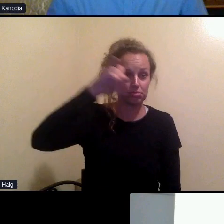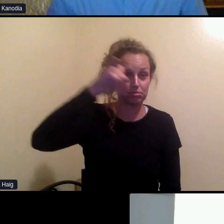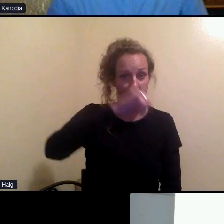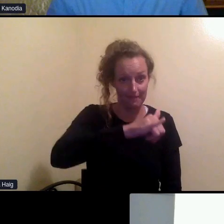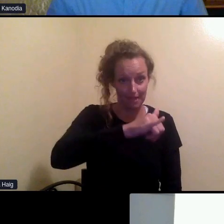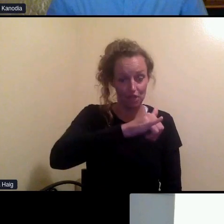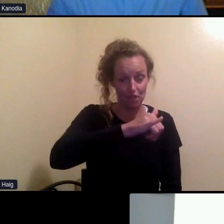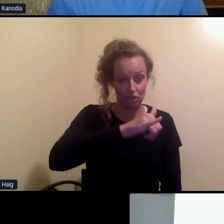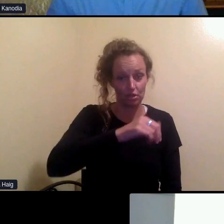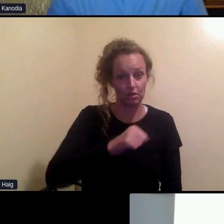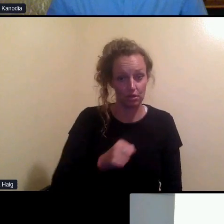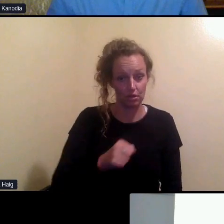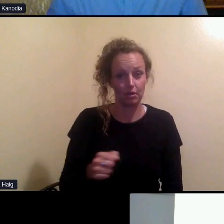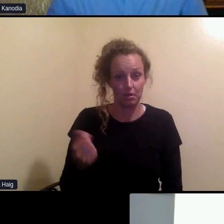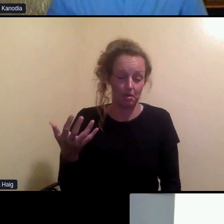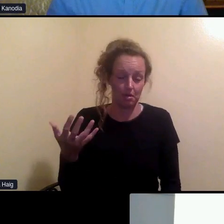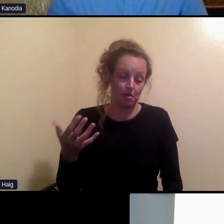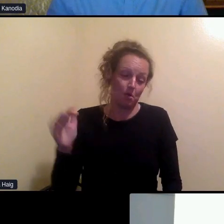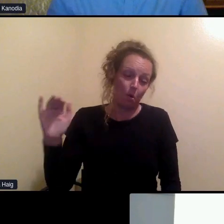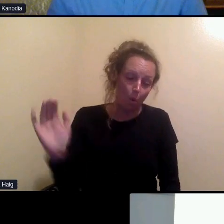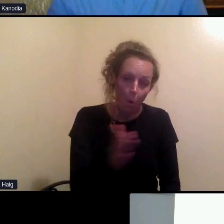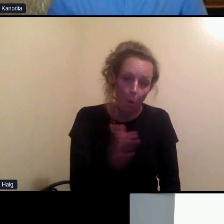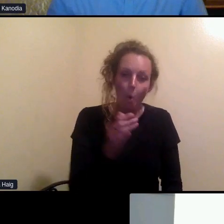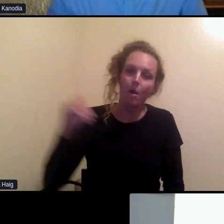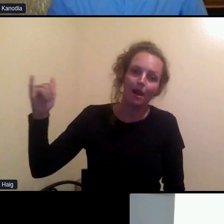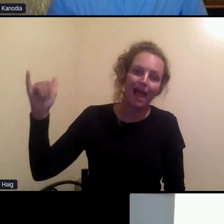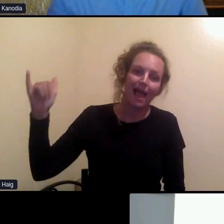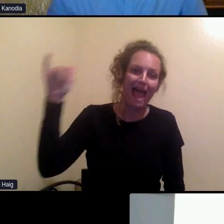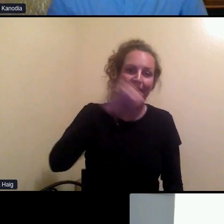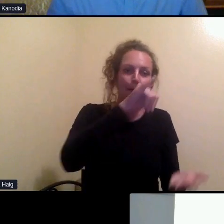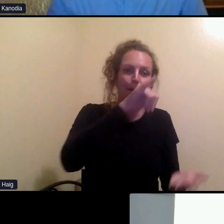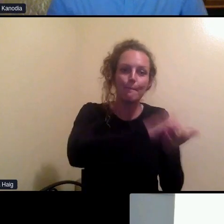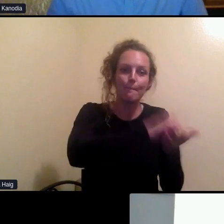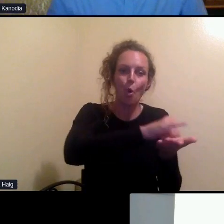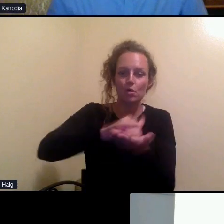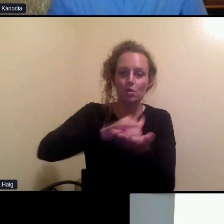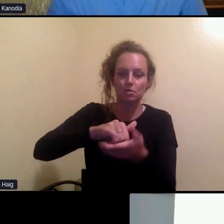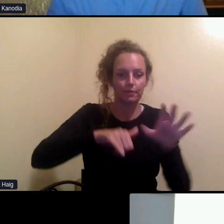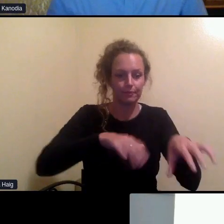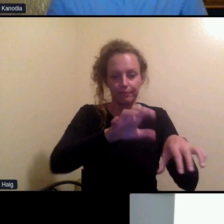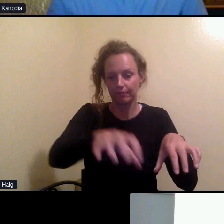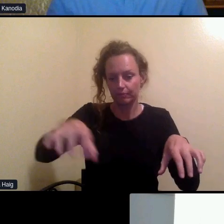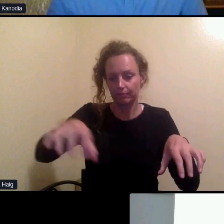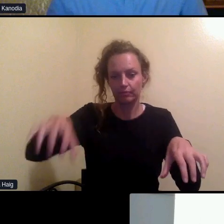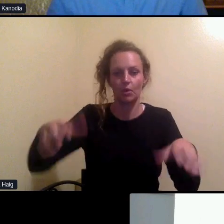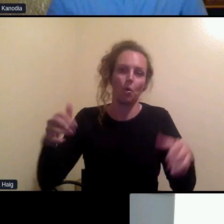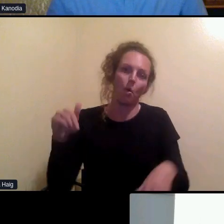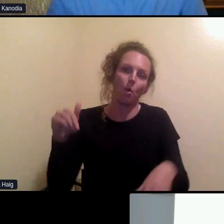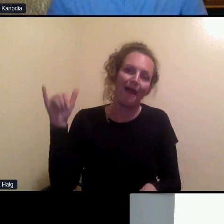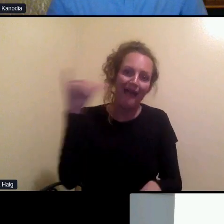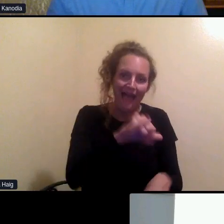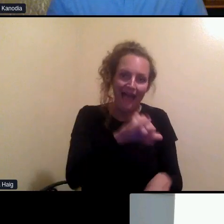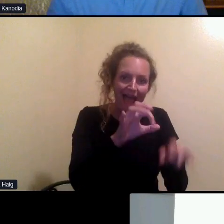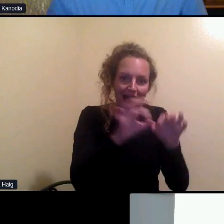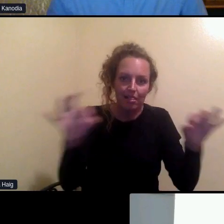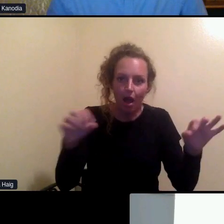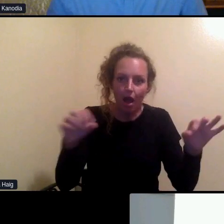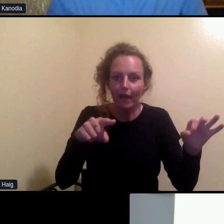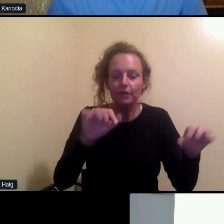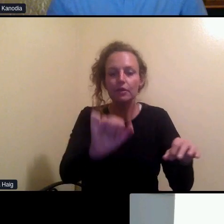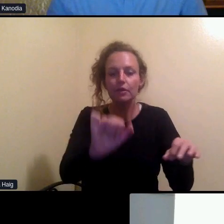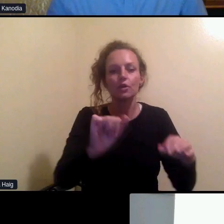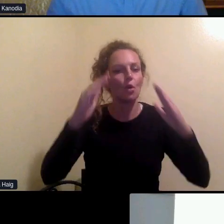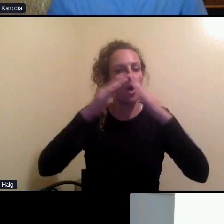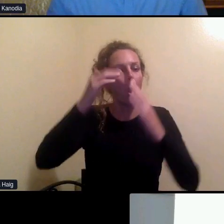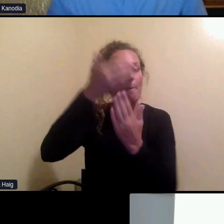like every airport, every airline on your homepage, you should have some kind of way that people are one click away from